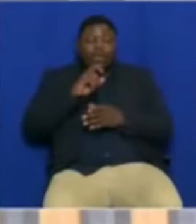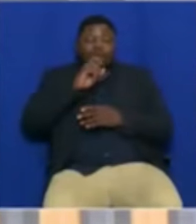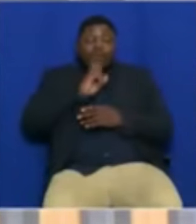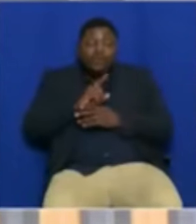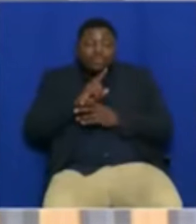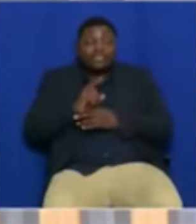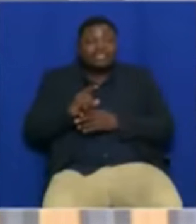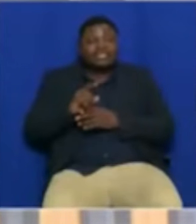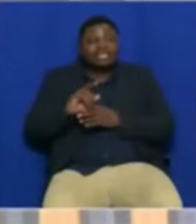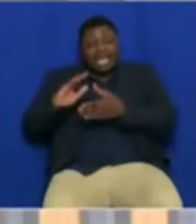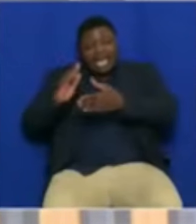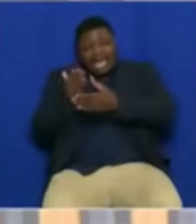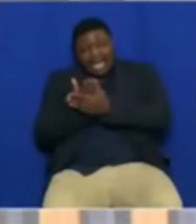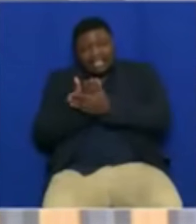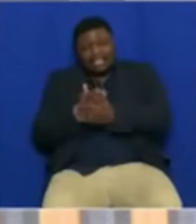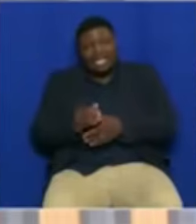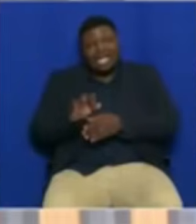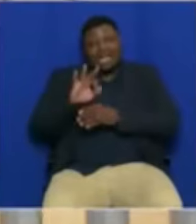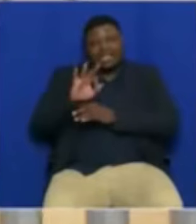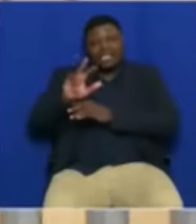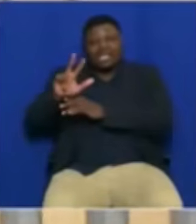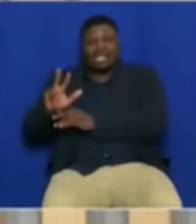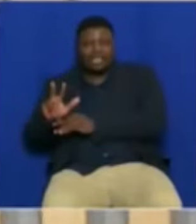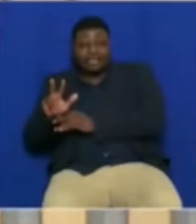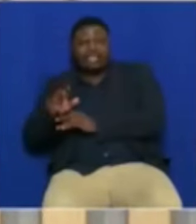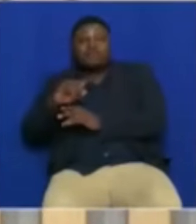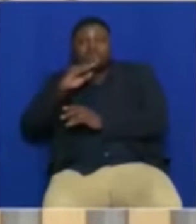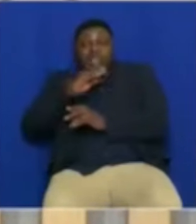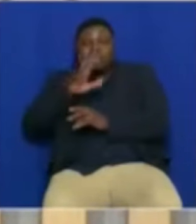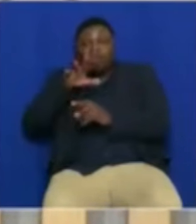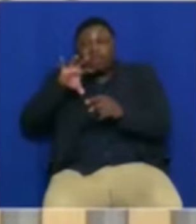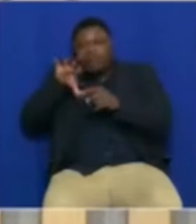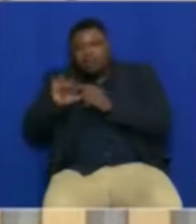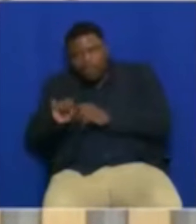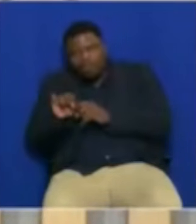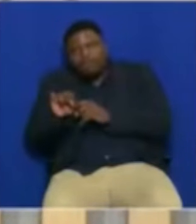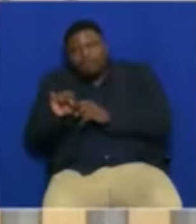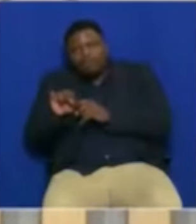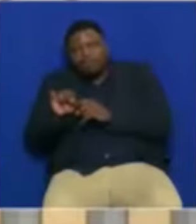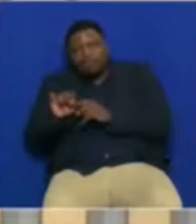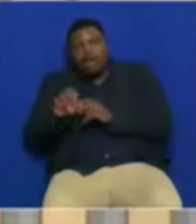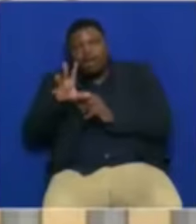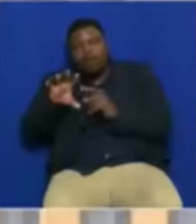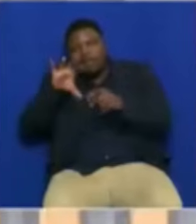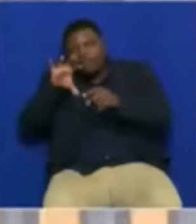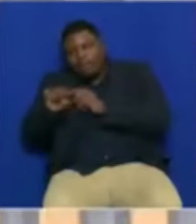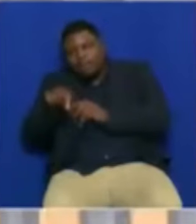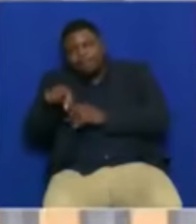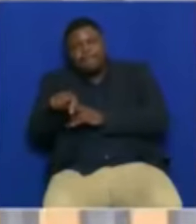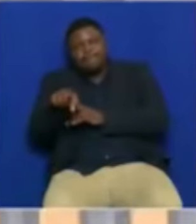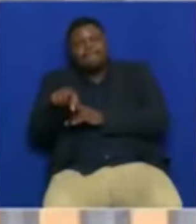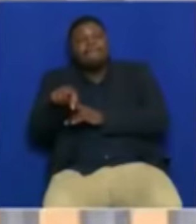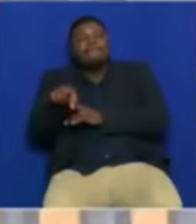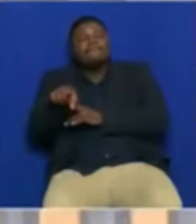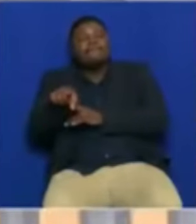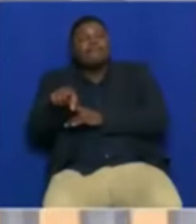was involved in a cover-up? No. Yes, that's all I wanted to clear with you. Yeah. Thank you. No. I know we took long to get there, but that's